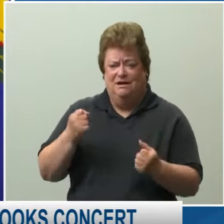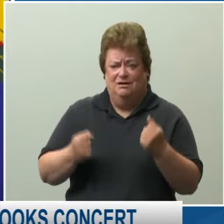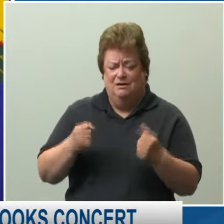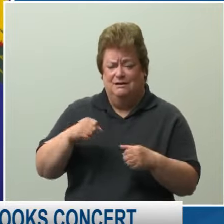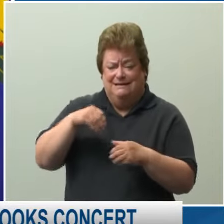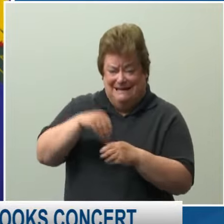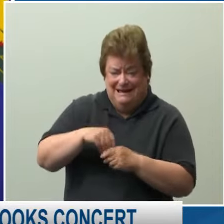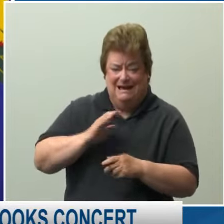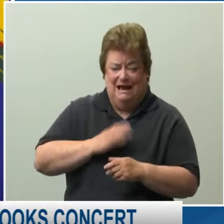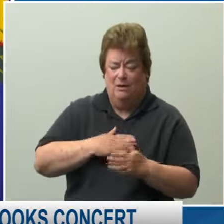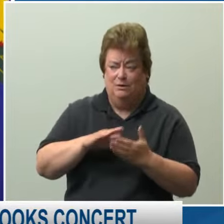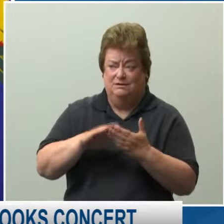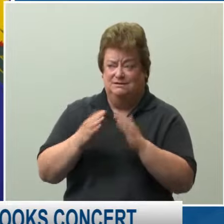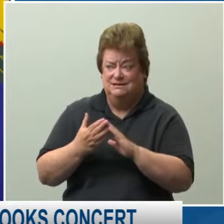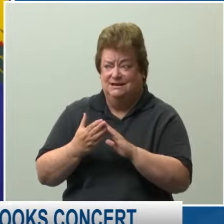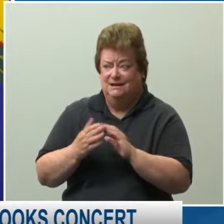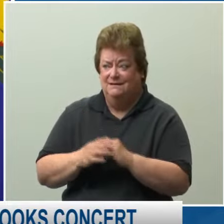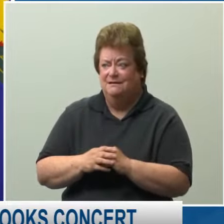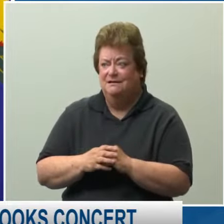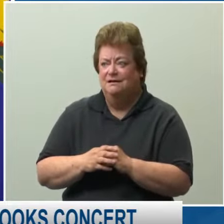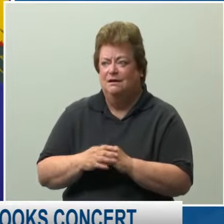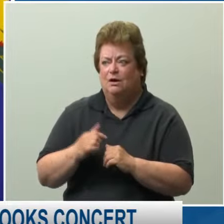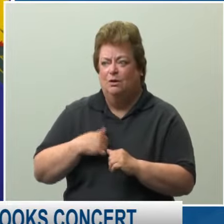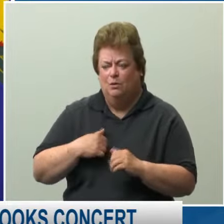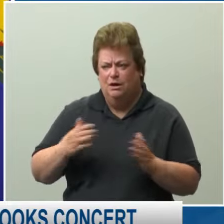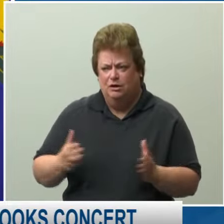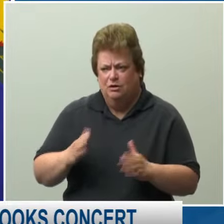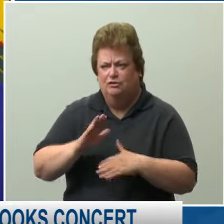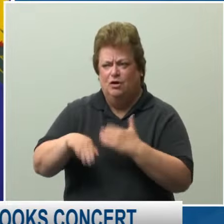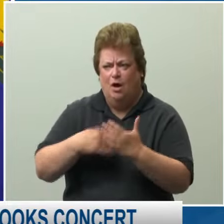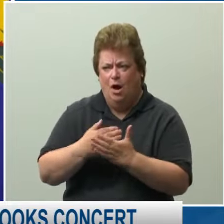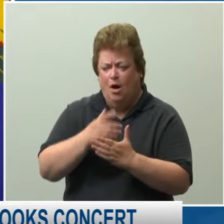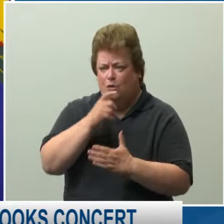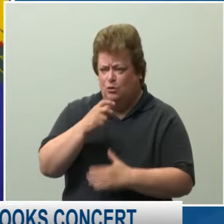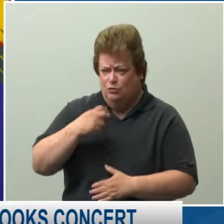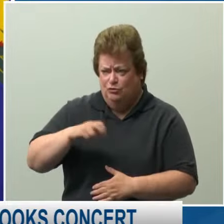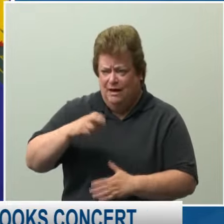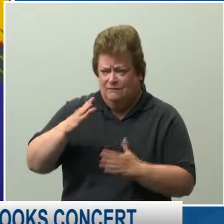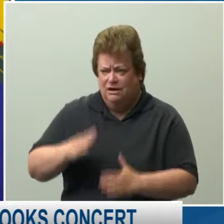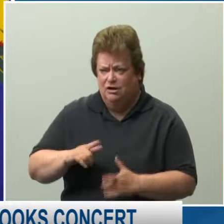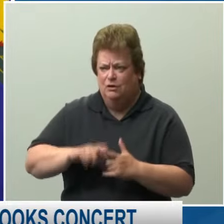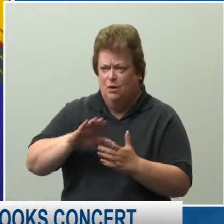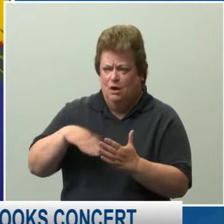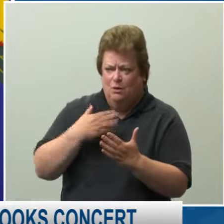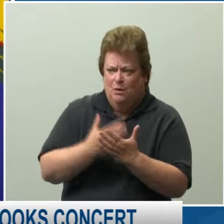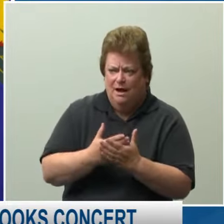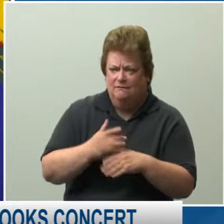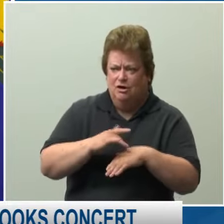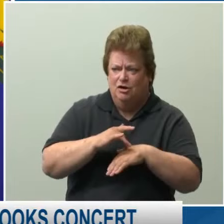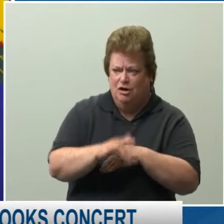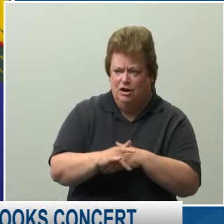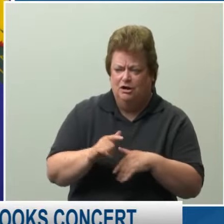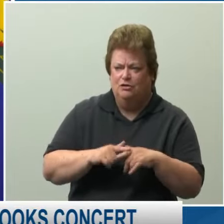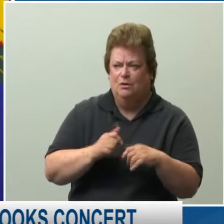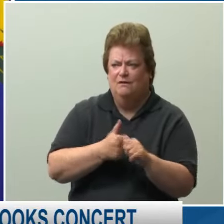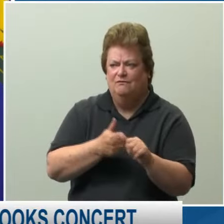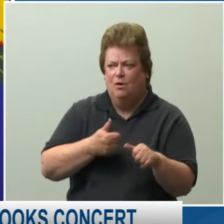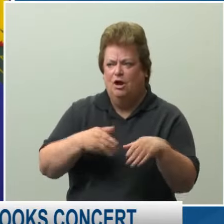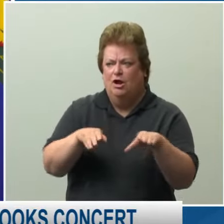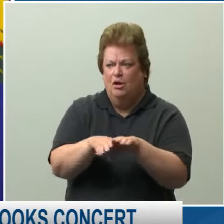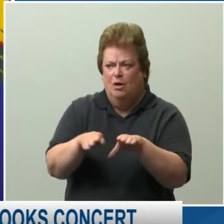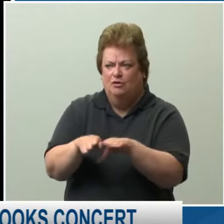city. The city is encouraging all travelers to arrive early in order to avoid closures and